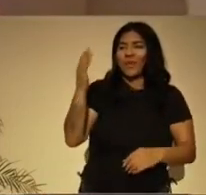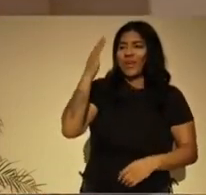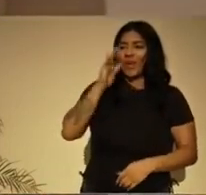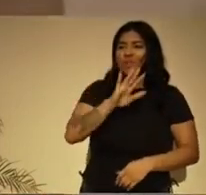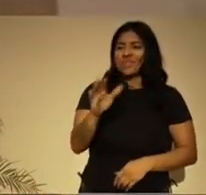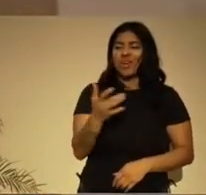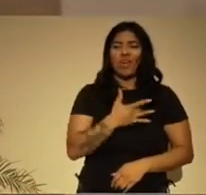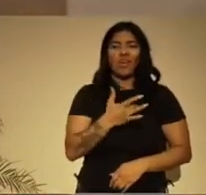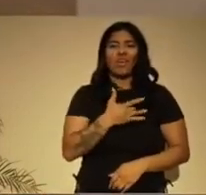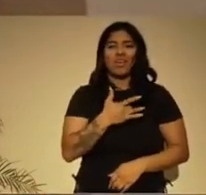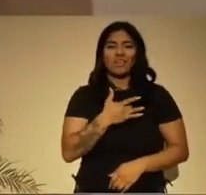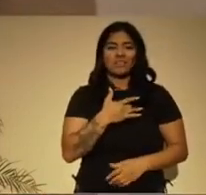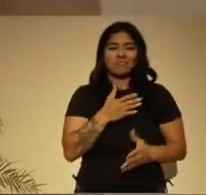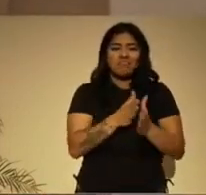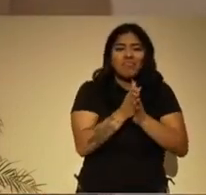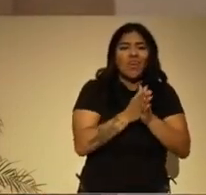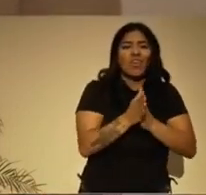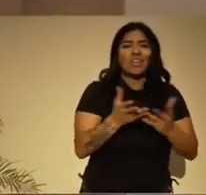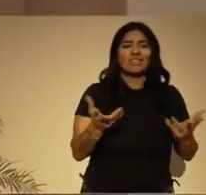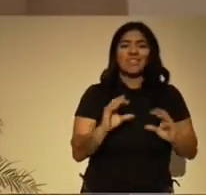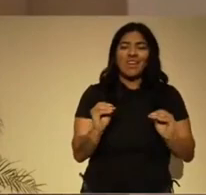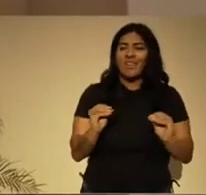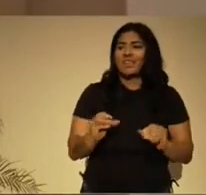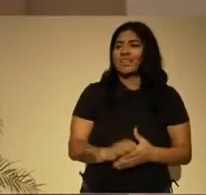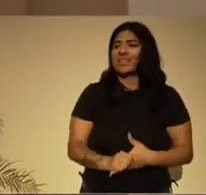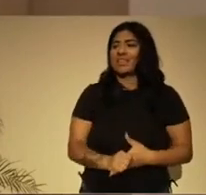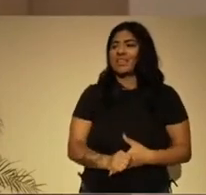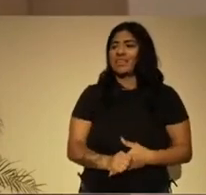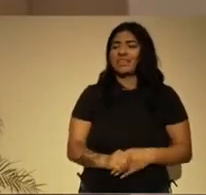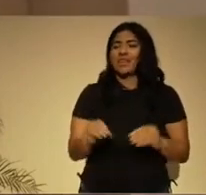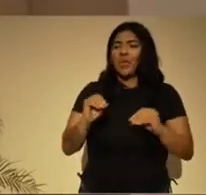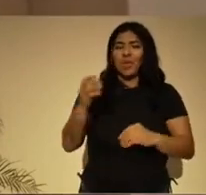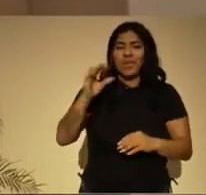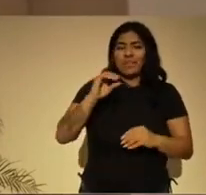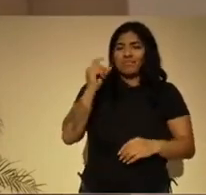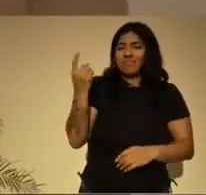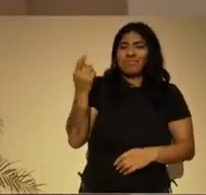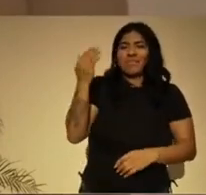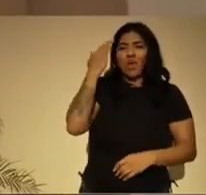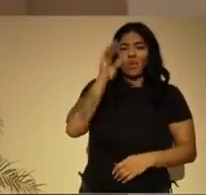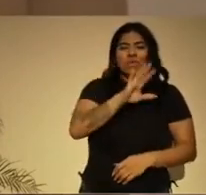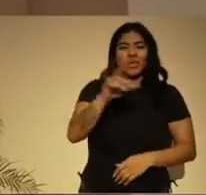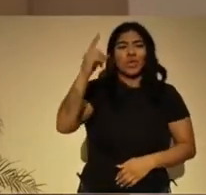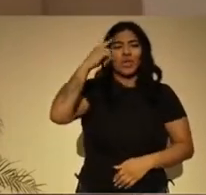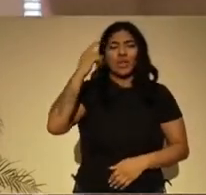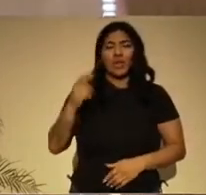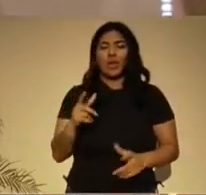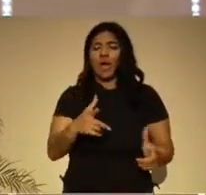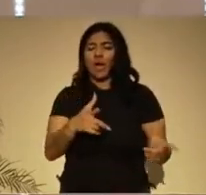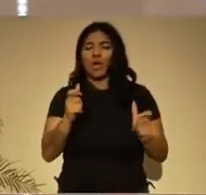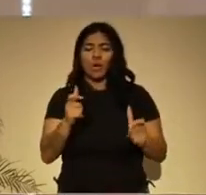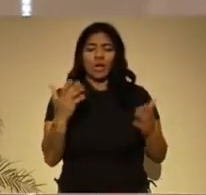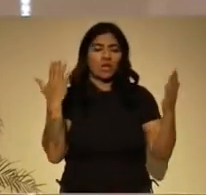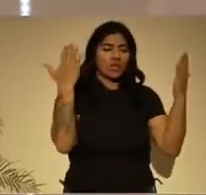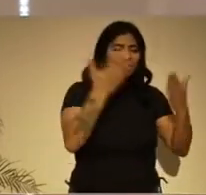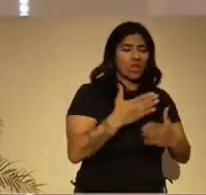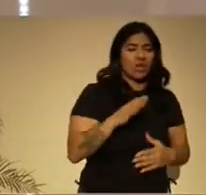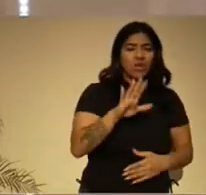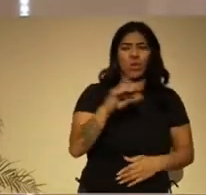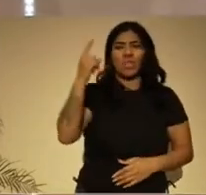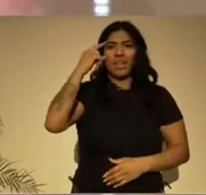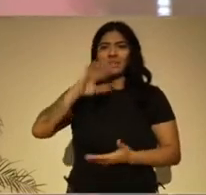knows your motives. Nobody knows what you think. Nobody knows how quick or how dark your thoughts